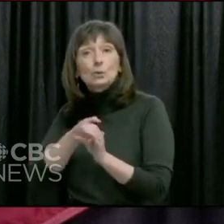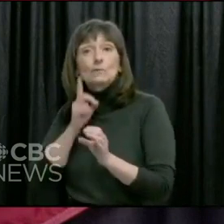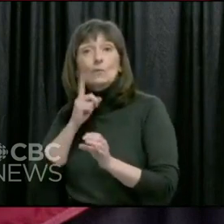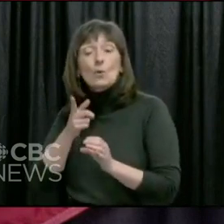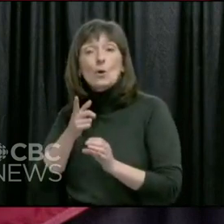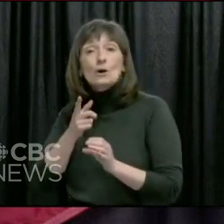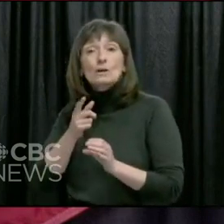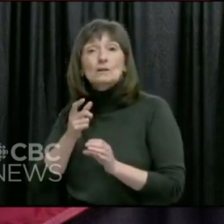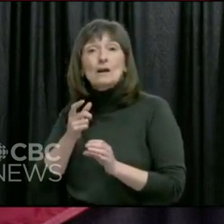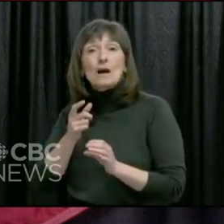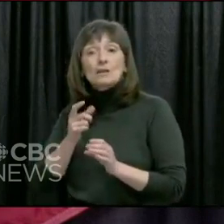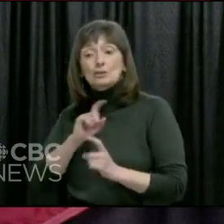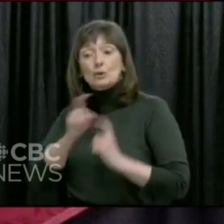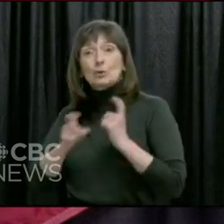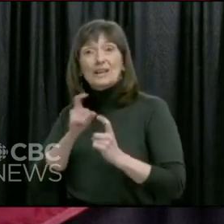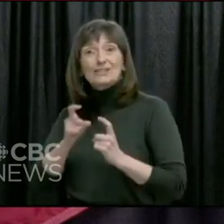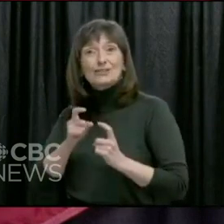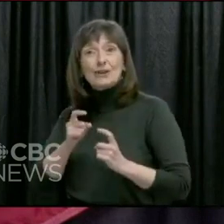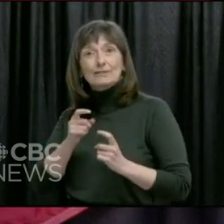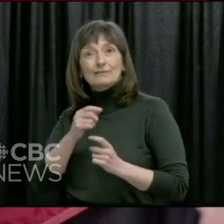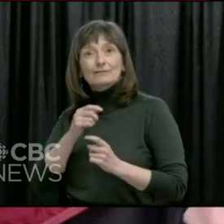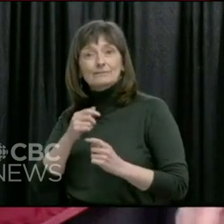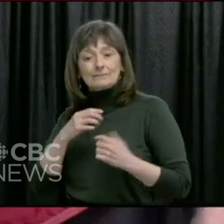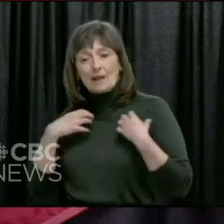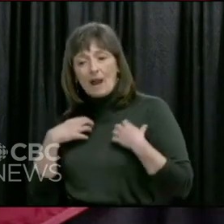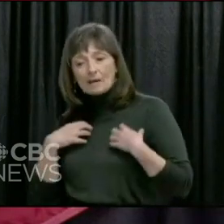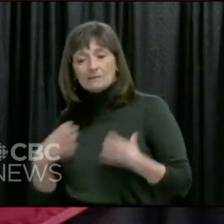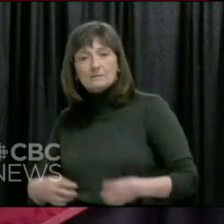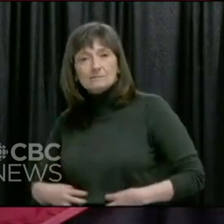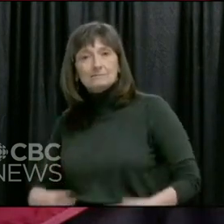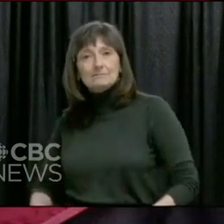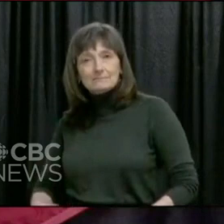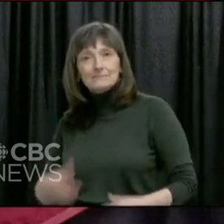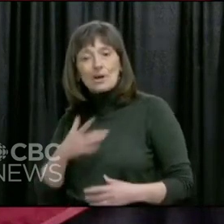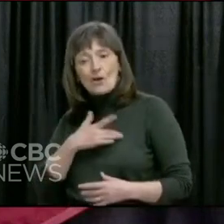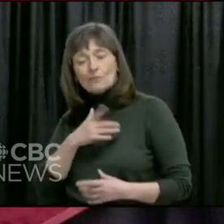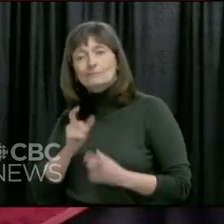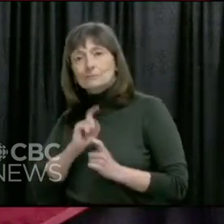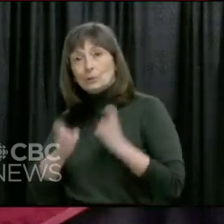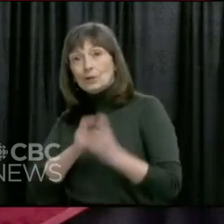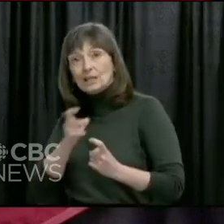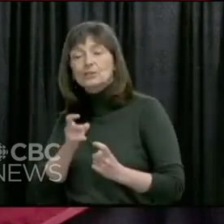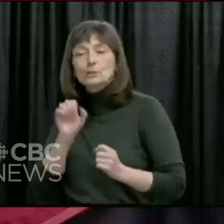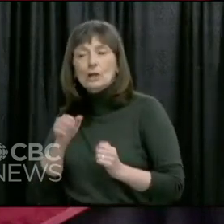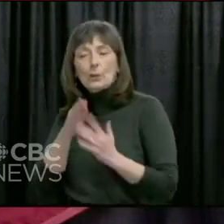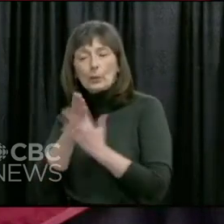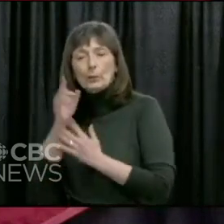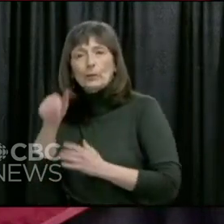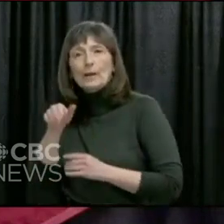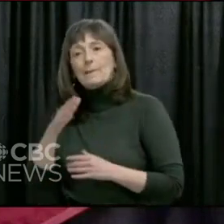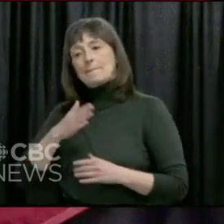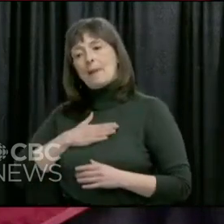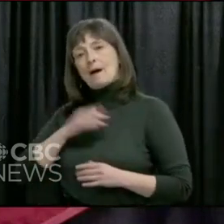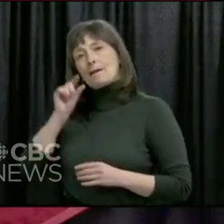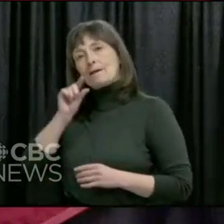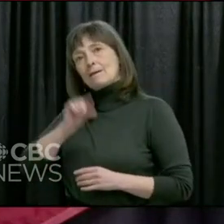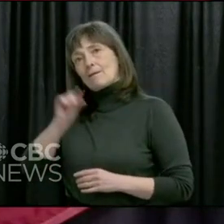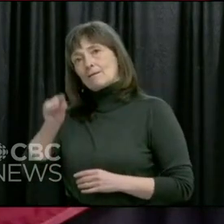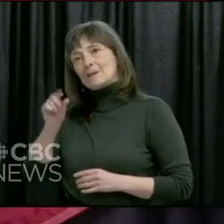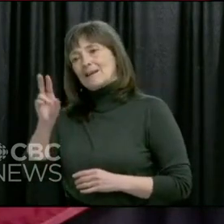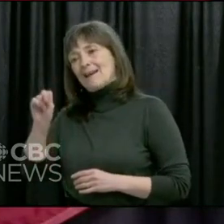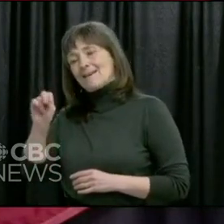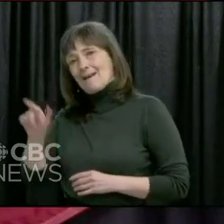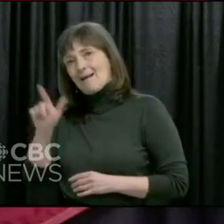tissue donations. And these are just a few simple steps by accessing the MyGovNL and your